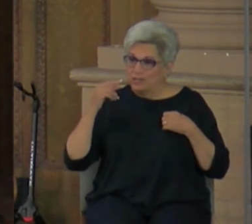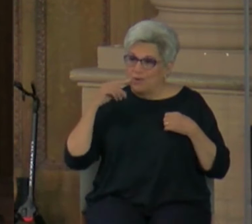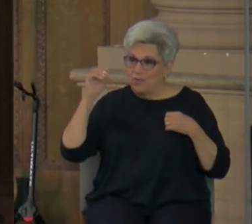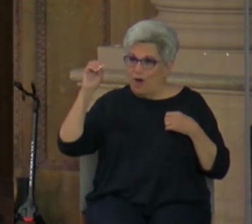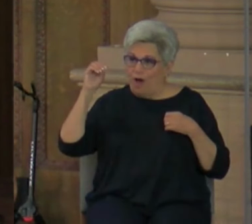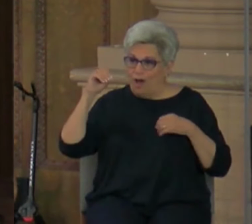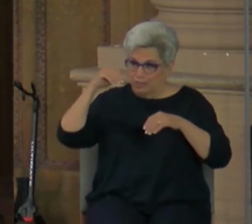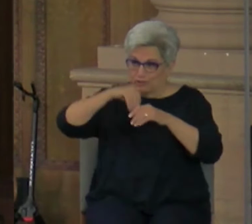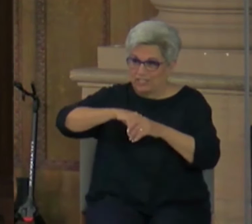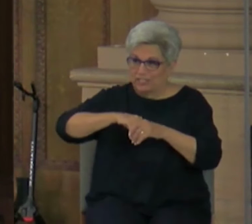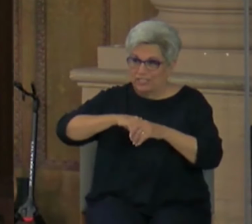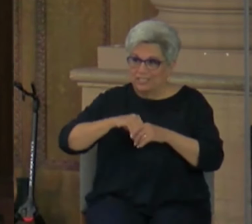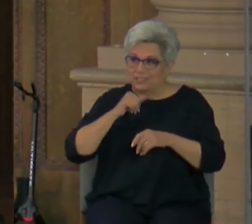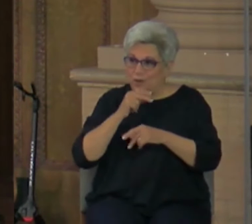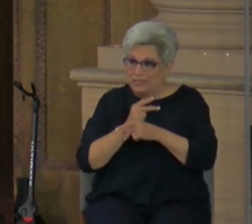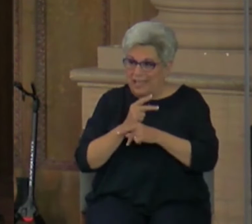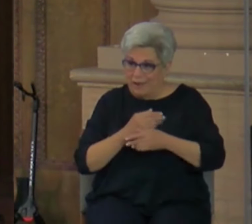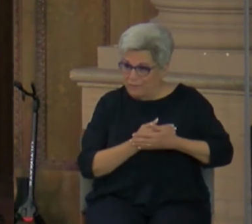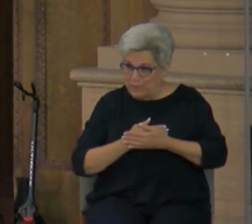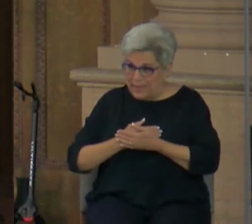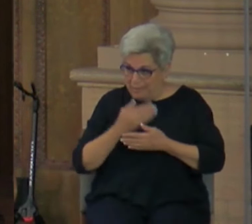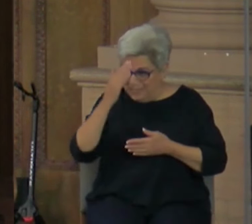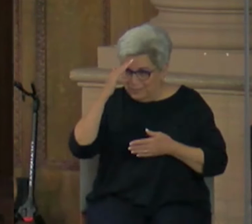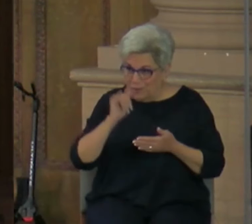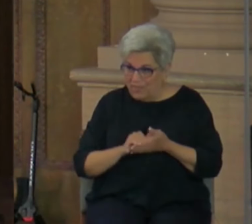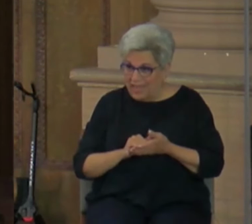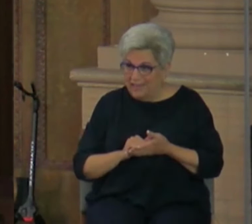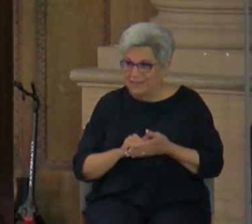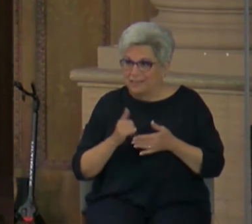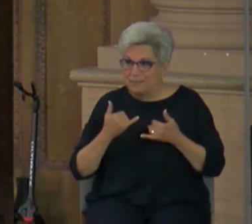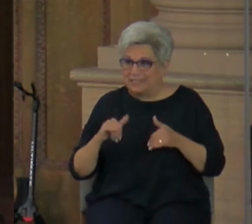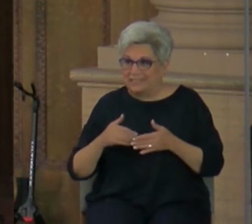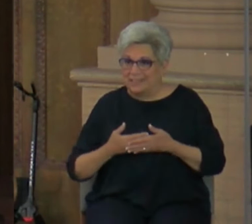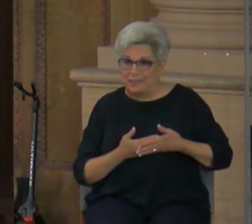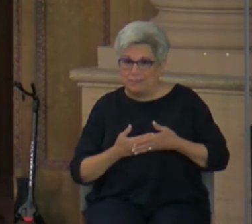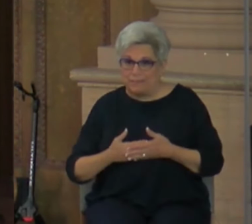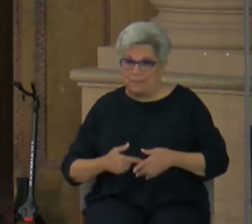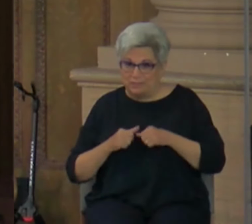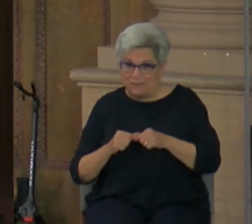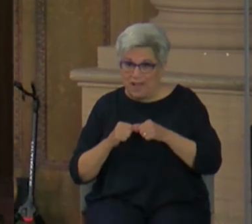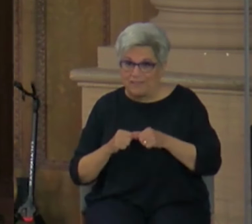for their young, chaos everywhere, and God's in control.